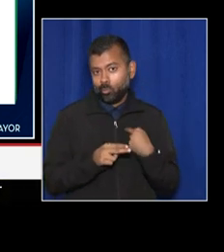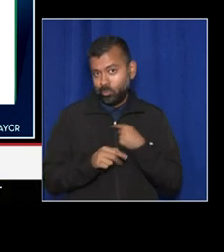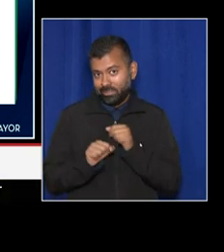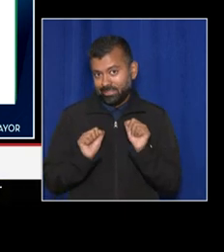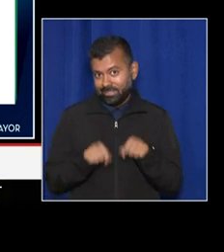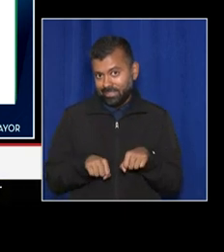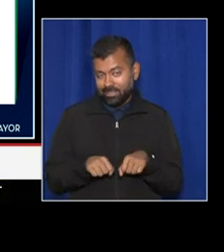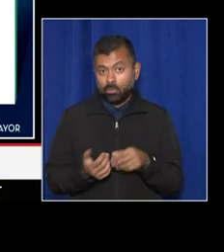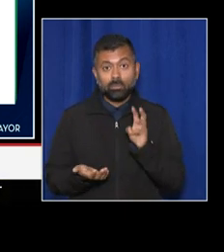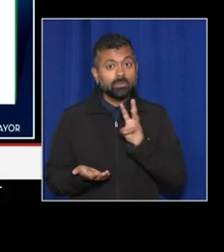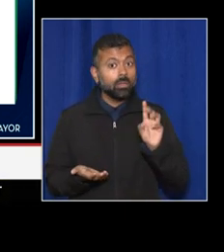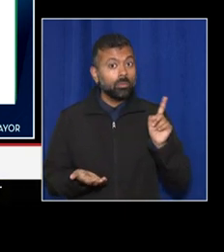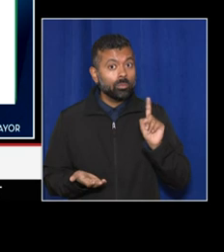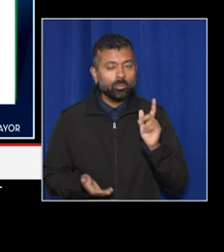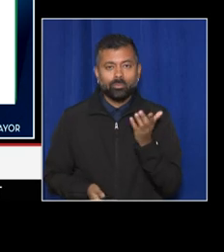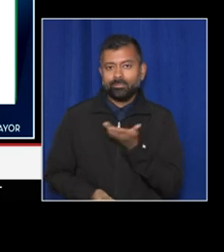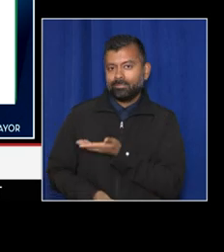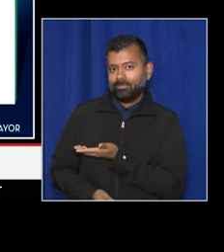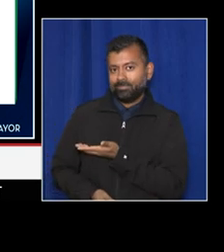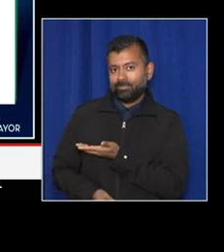fedsupport.dc.gov.